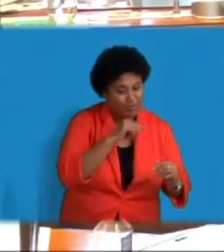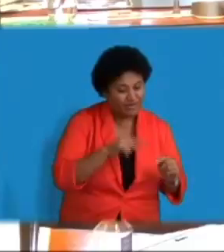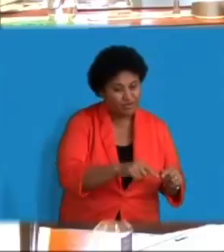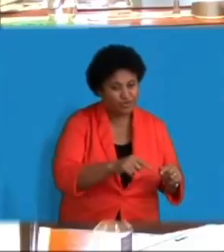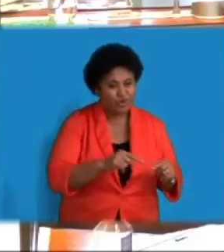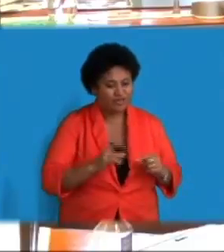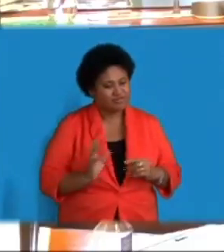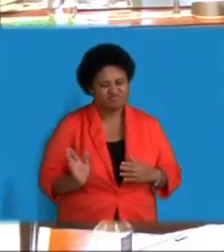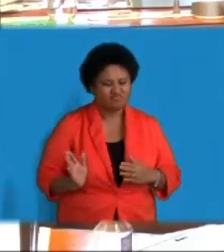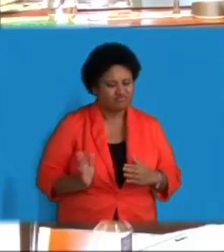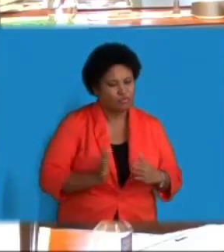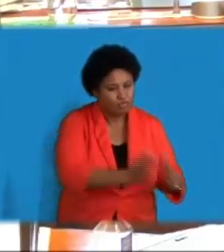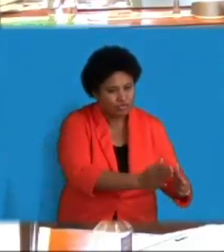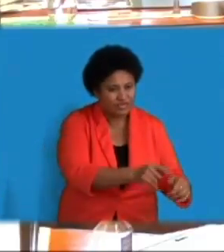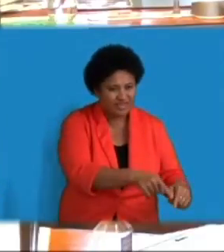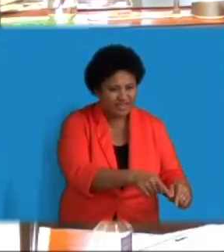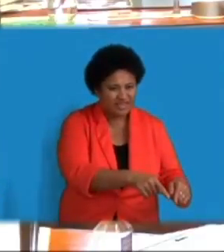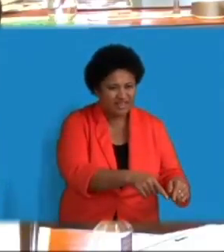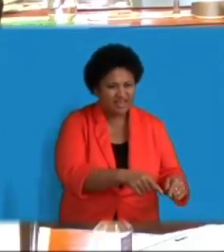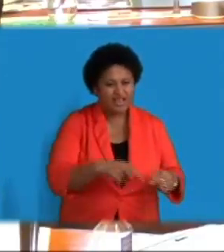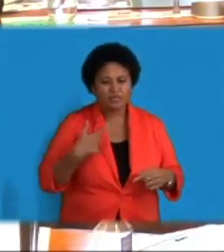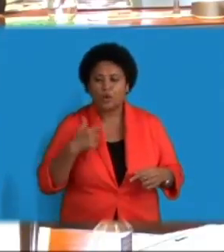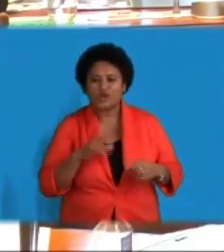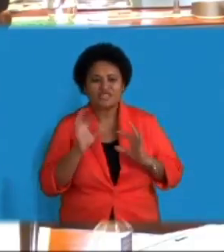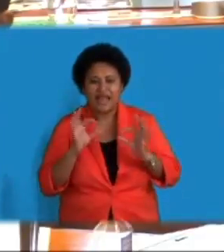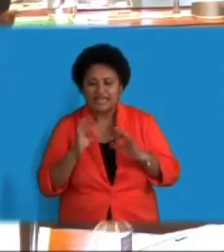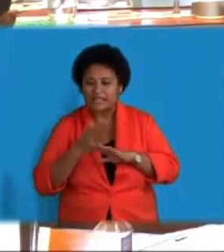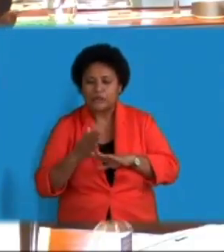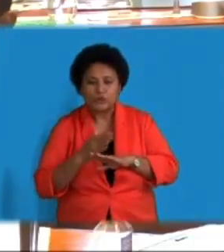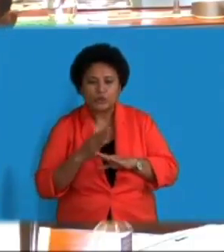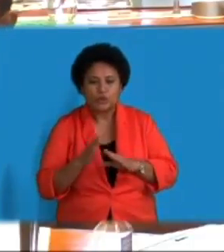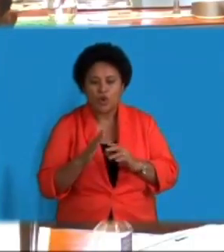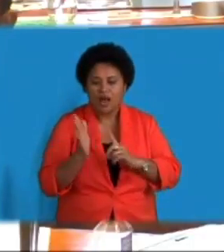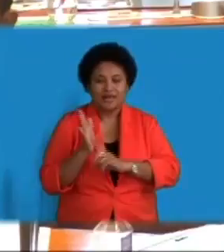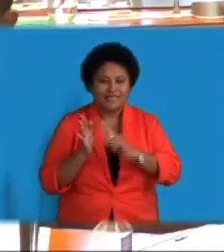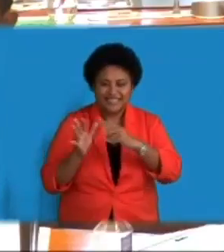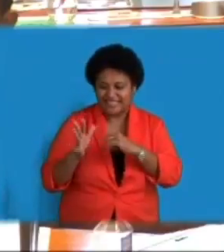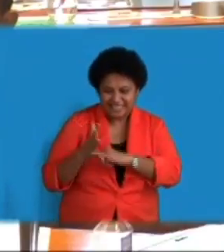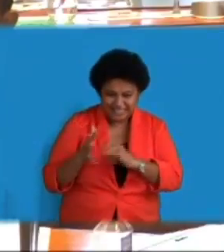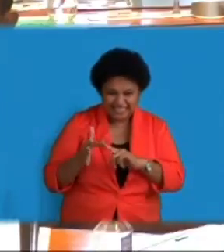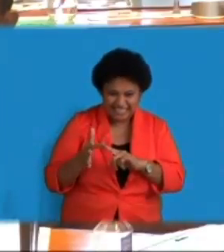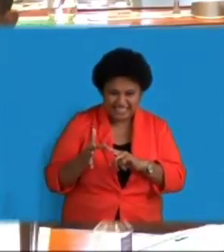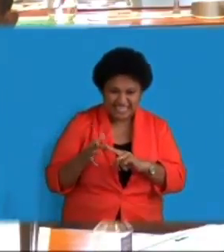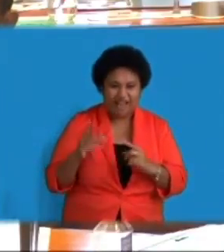into squatter settlements by non-renewal of leases of cane land. And Madam